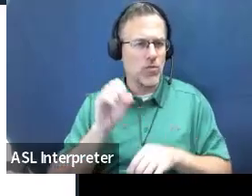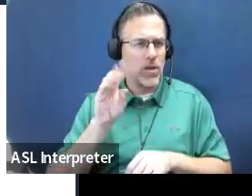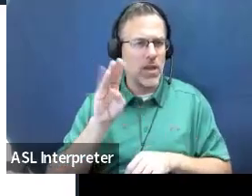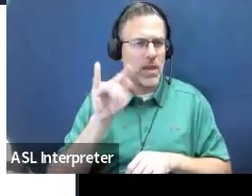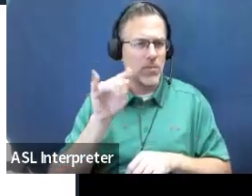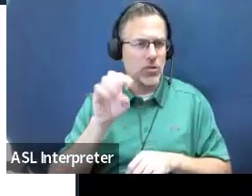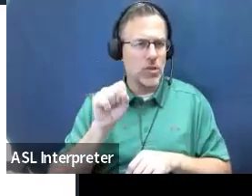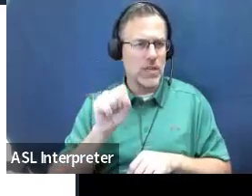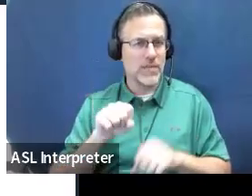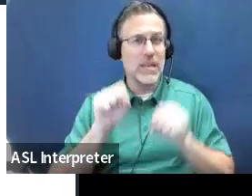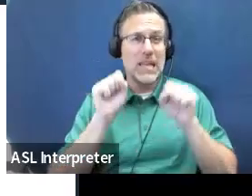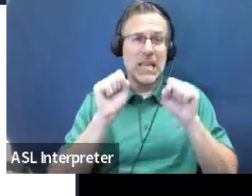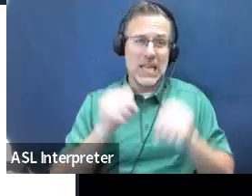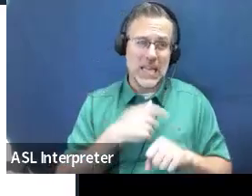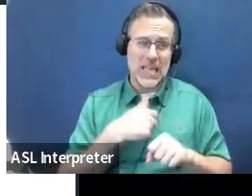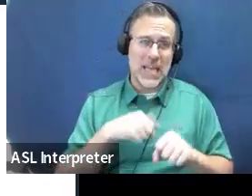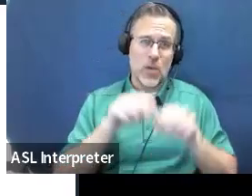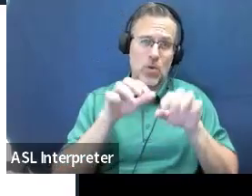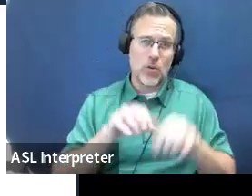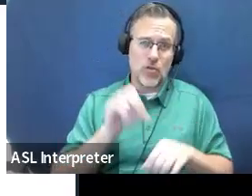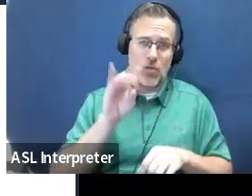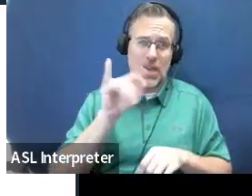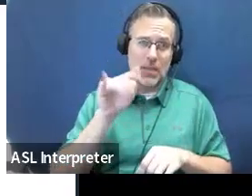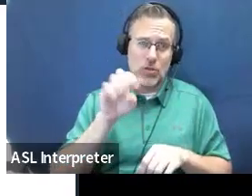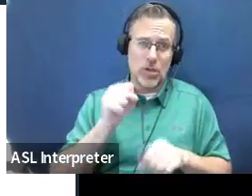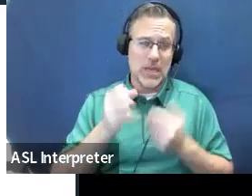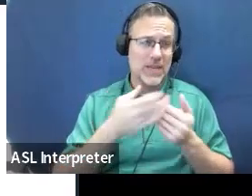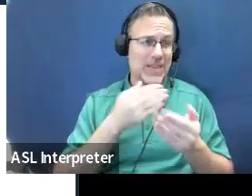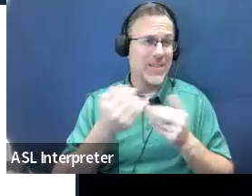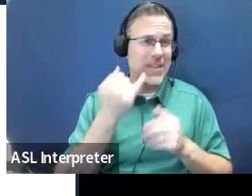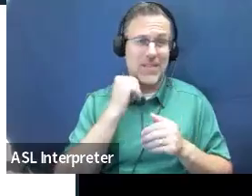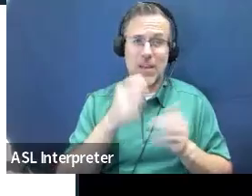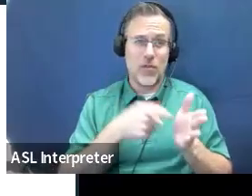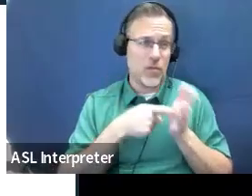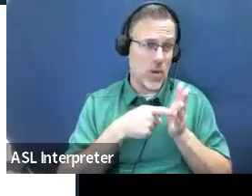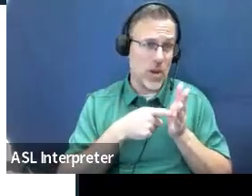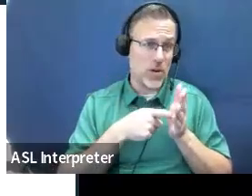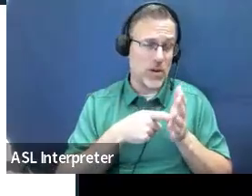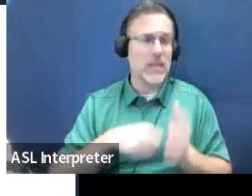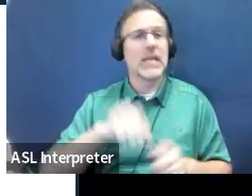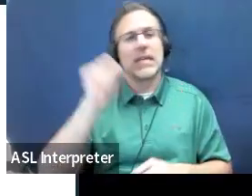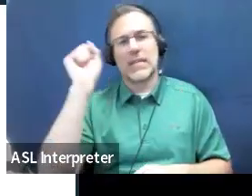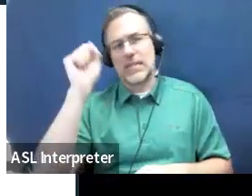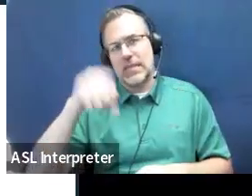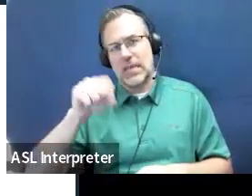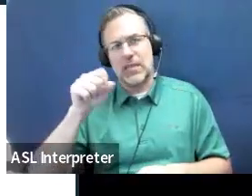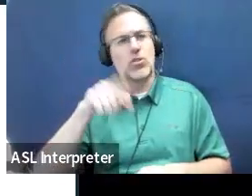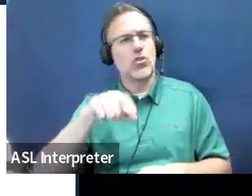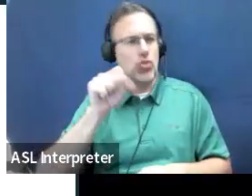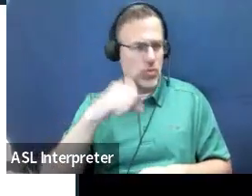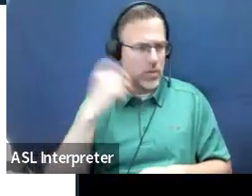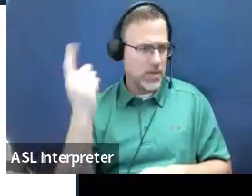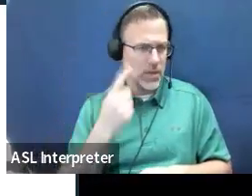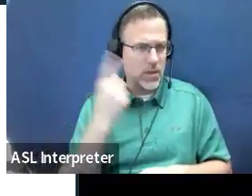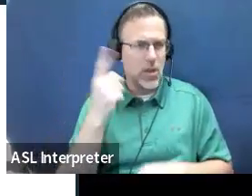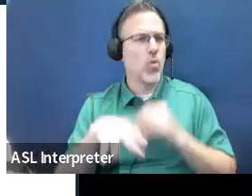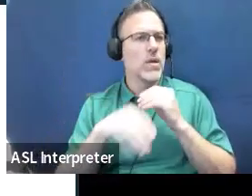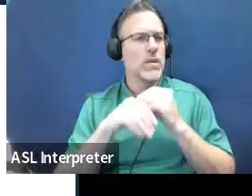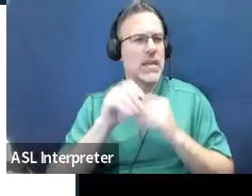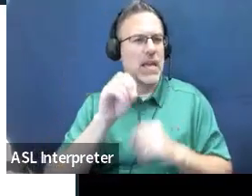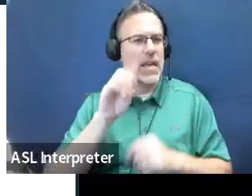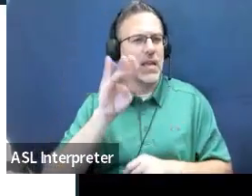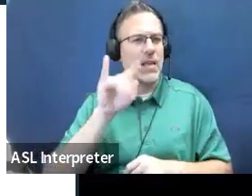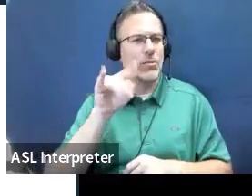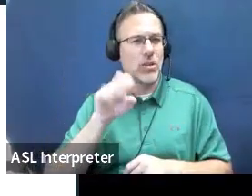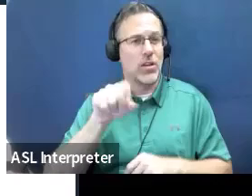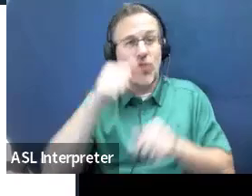write objectives even if they're not required? Yes. Objectives, you can always put them. Remember, they are